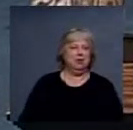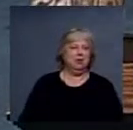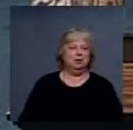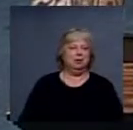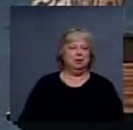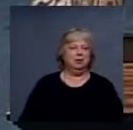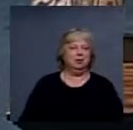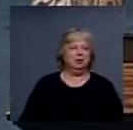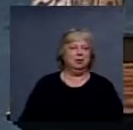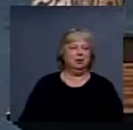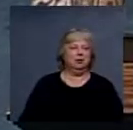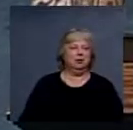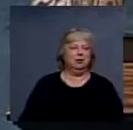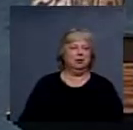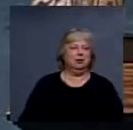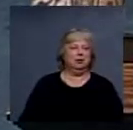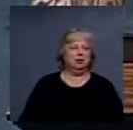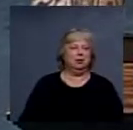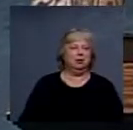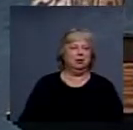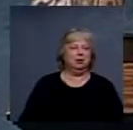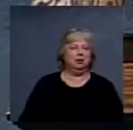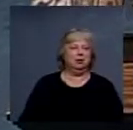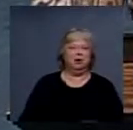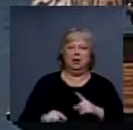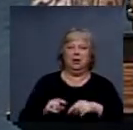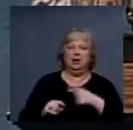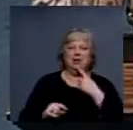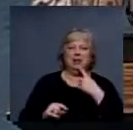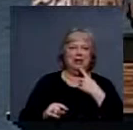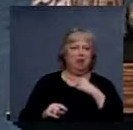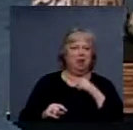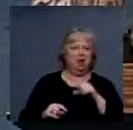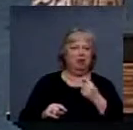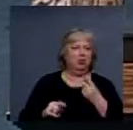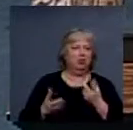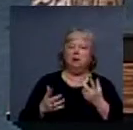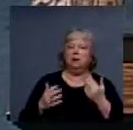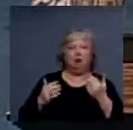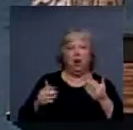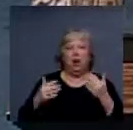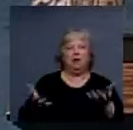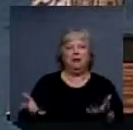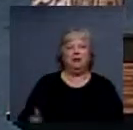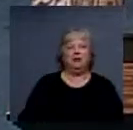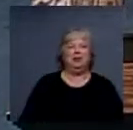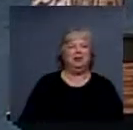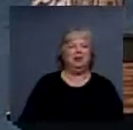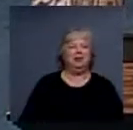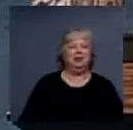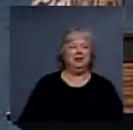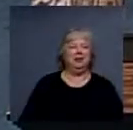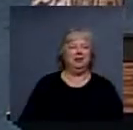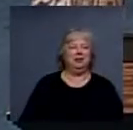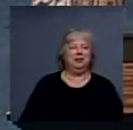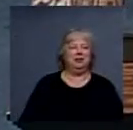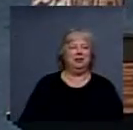Oh, 2. For one, I can't say my other one. Keep going, Carol. Keep going. Keep Oh, going. okay, We're just- after 3 minutes. Okay. Well, I had three